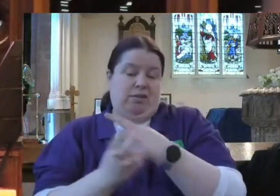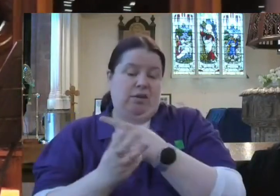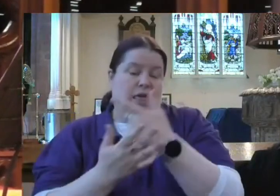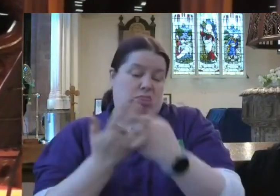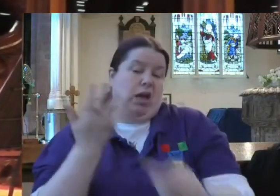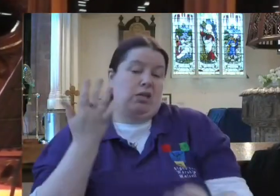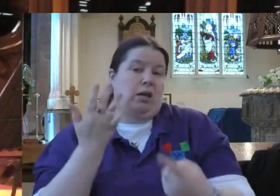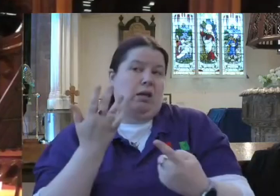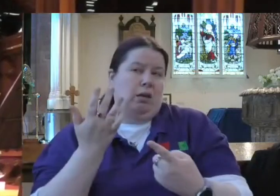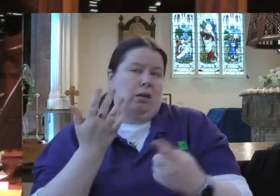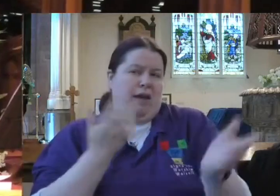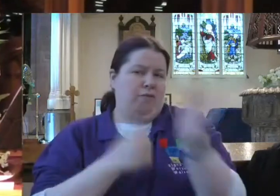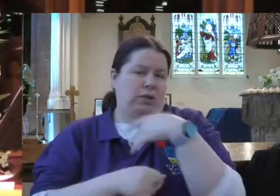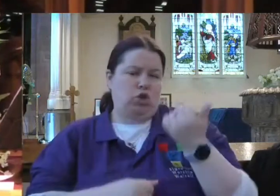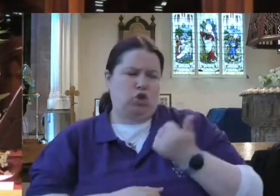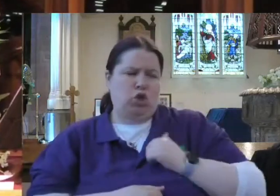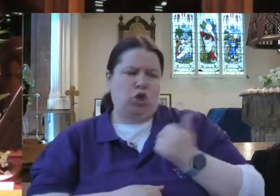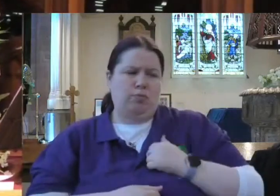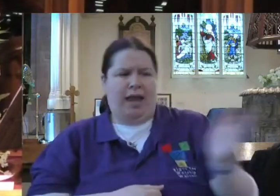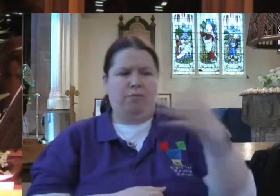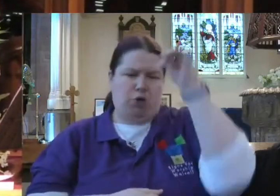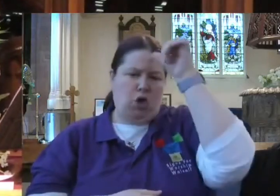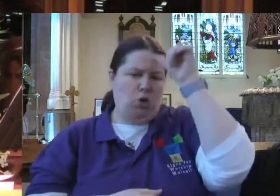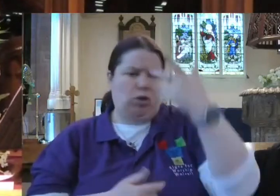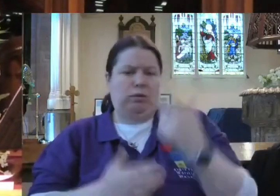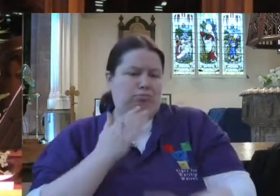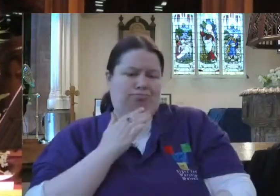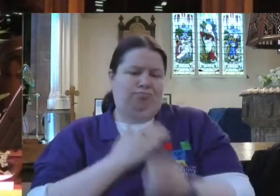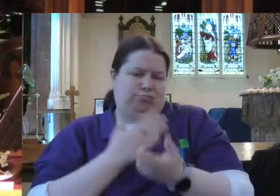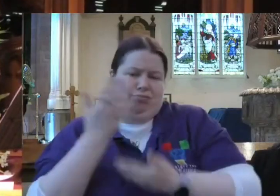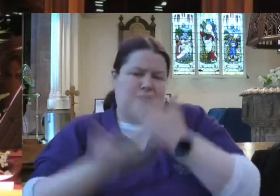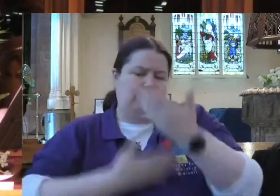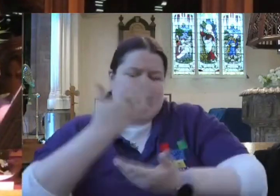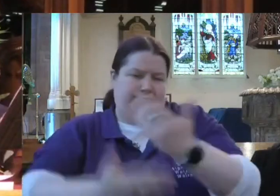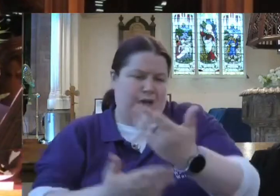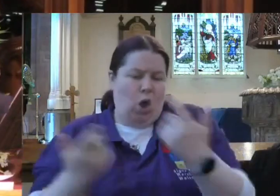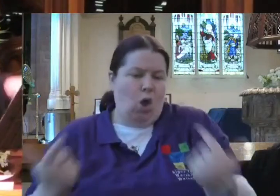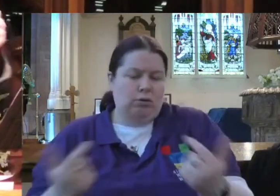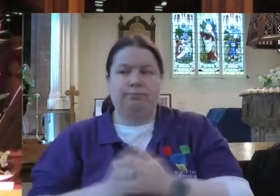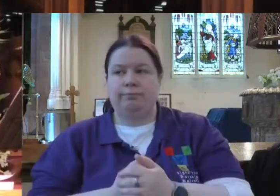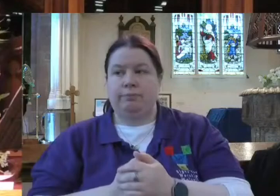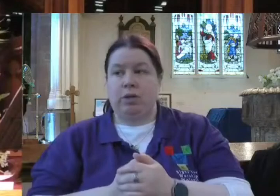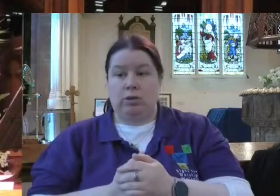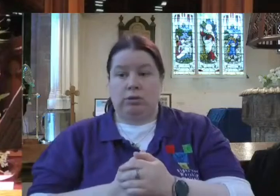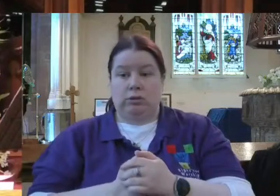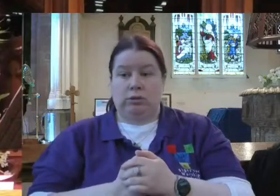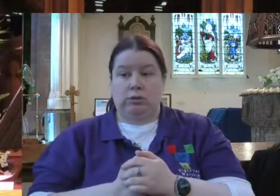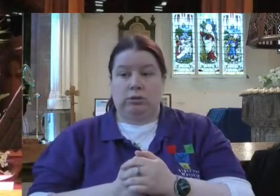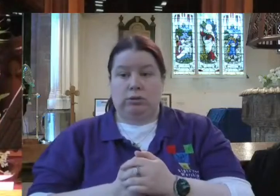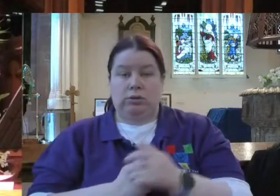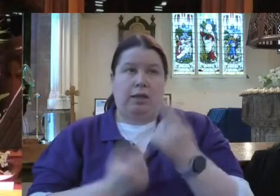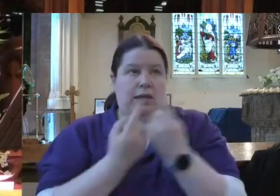that everybody assumes everybody knows, so they never get talked about very often in church. The kind of things we assume that new Christians will